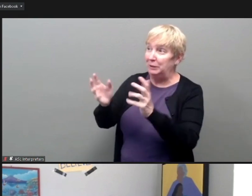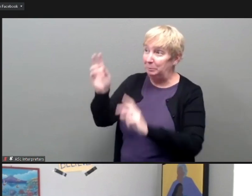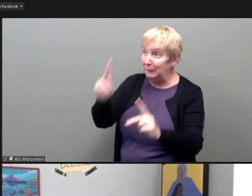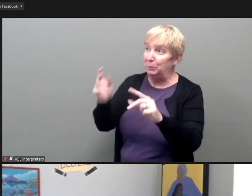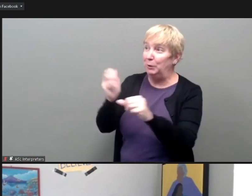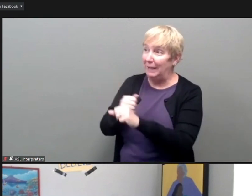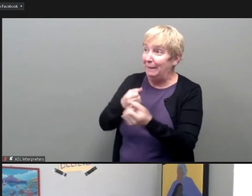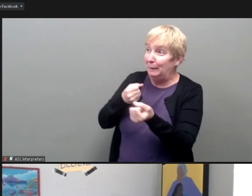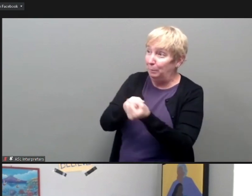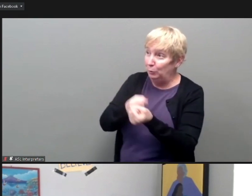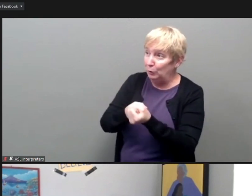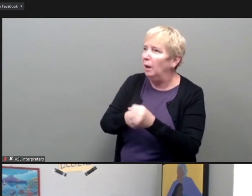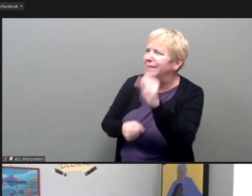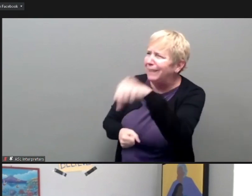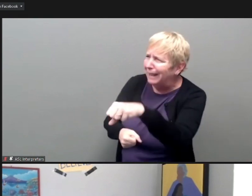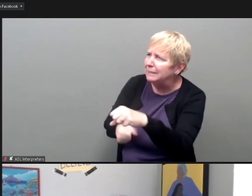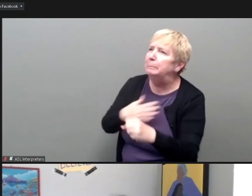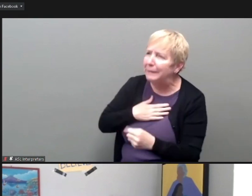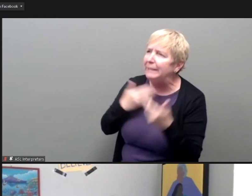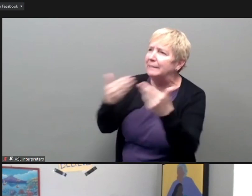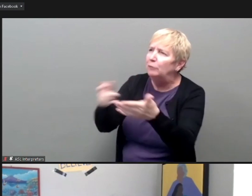is an unqualified yes to that one.